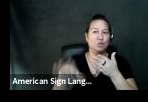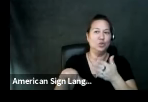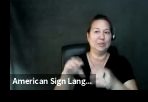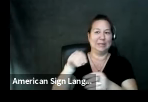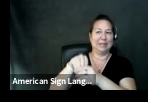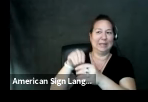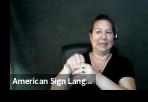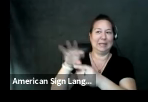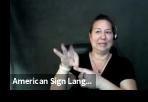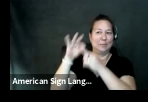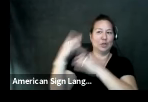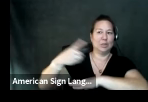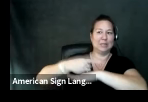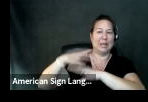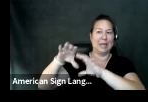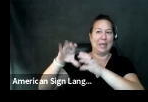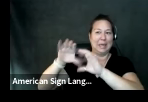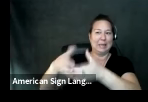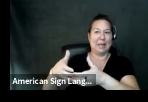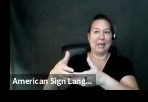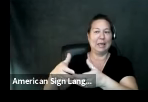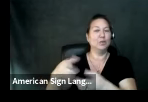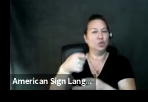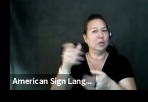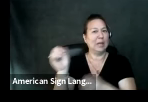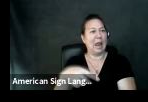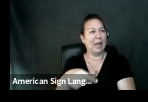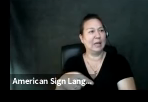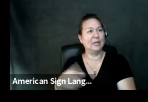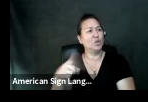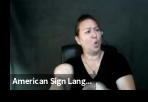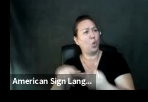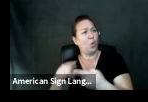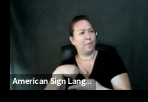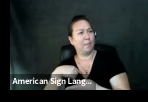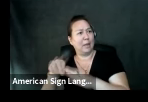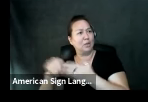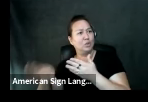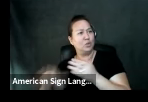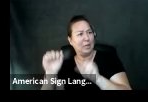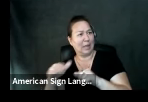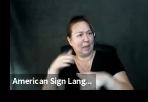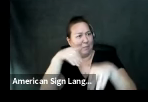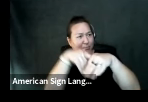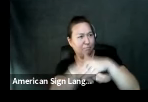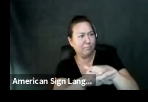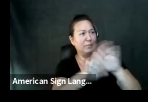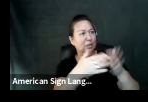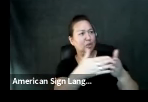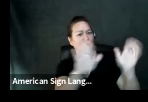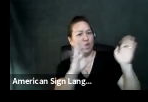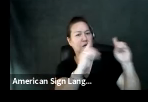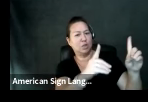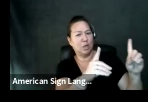the team, what are the opportunities for them to participate in gen ed activities. And you can also